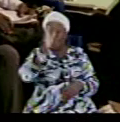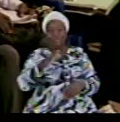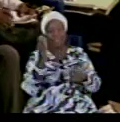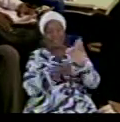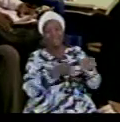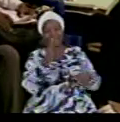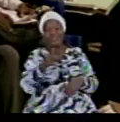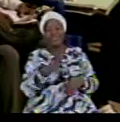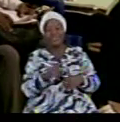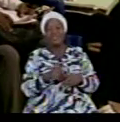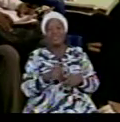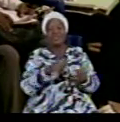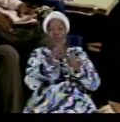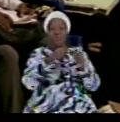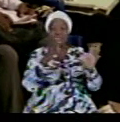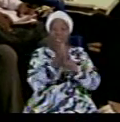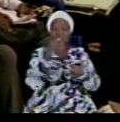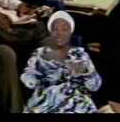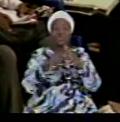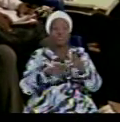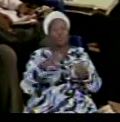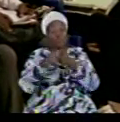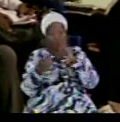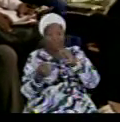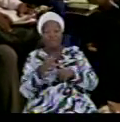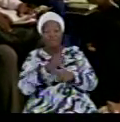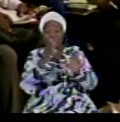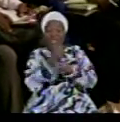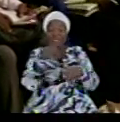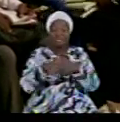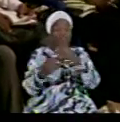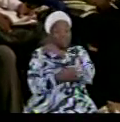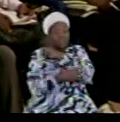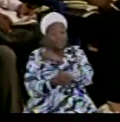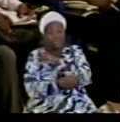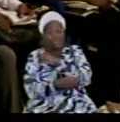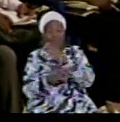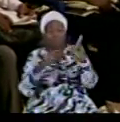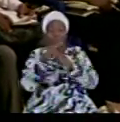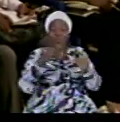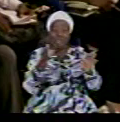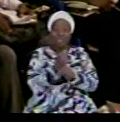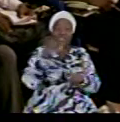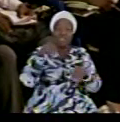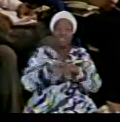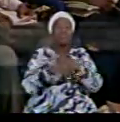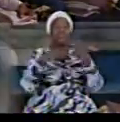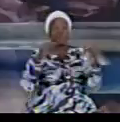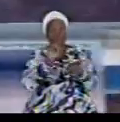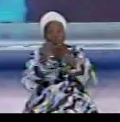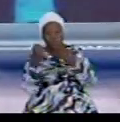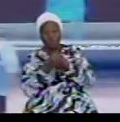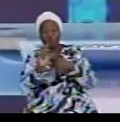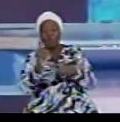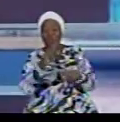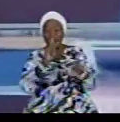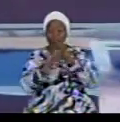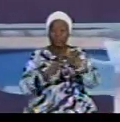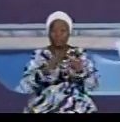you. When you get into trial, when you get into temptation, when you get to a situation where